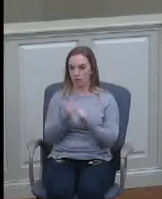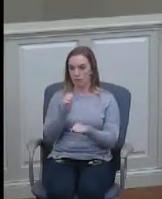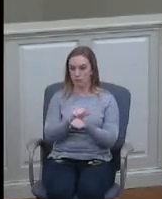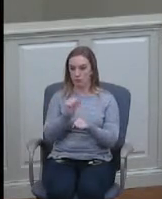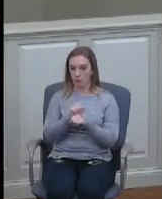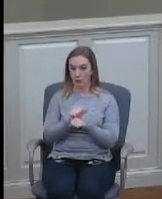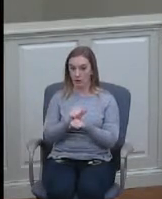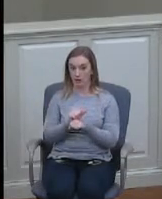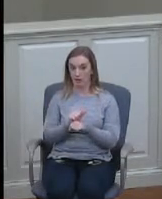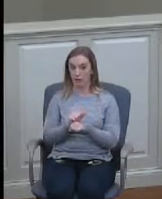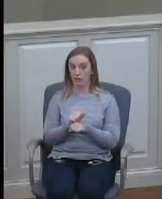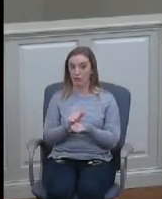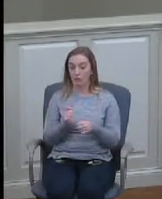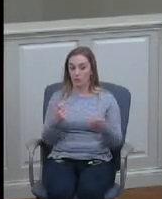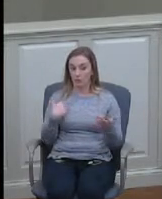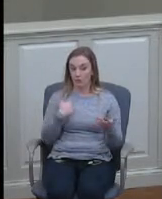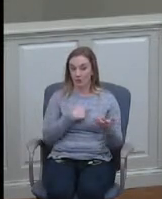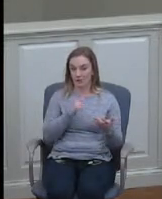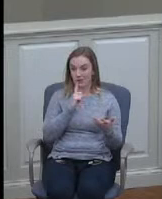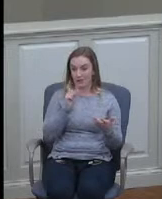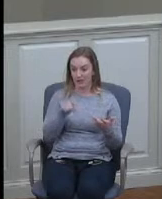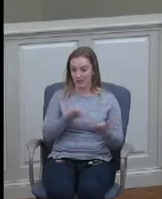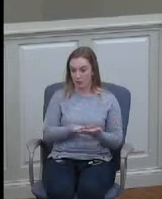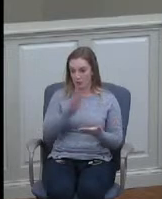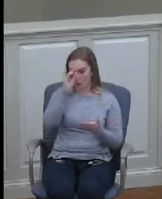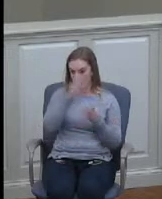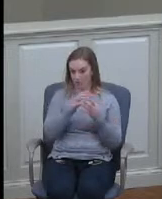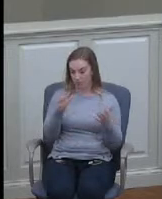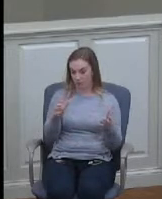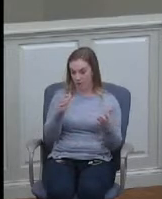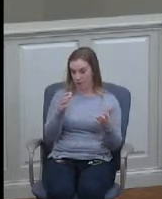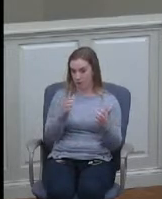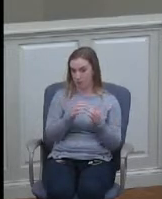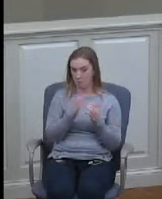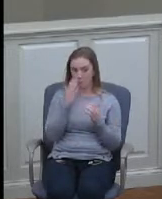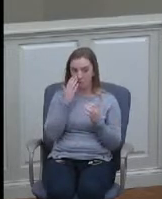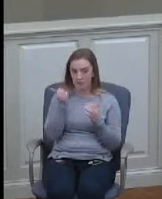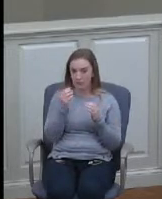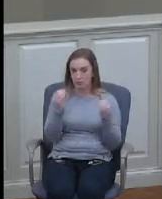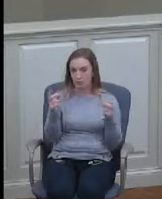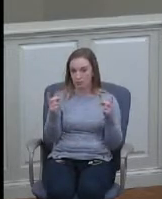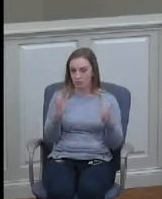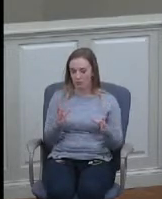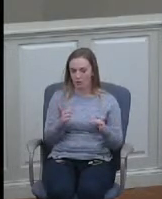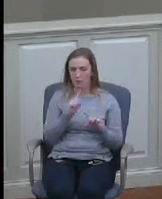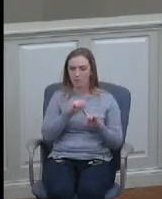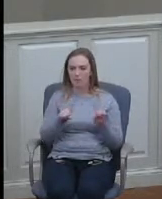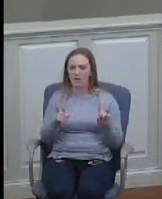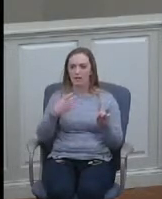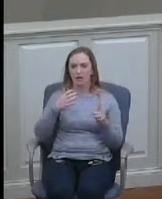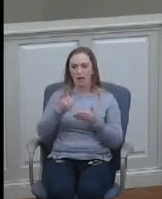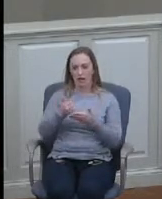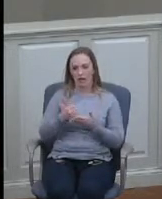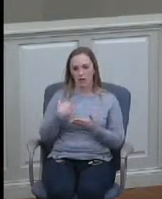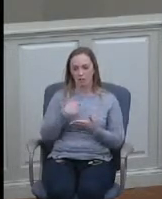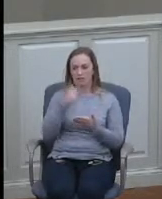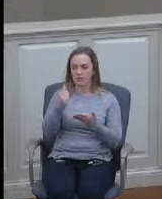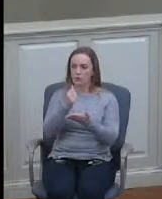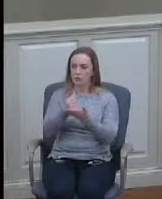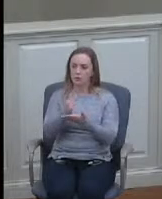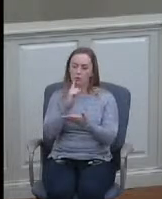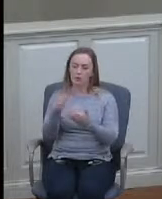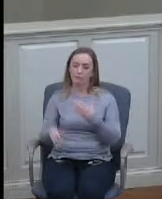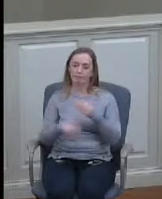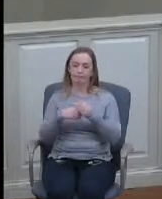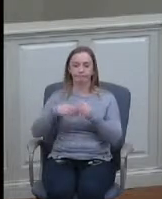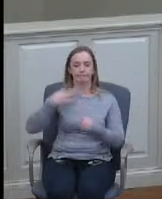lot just without having a director. And it's been good for us though. So the accreditation, I think, just adds a lot of value to the